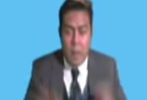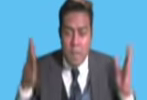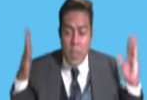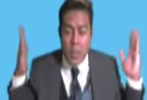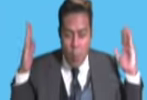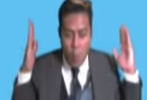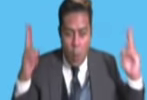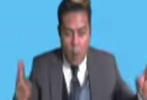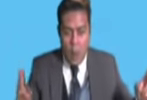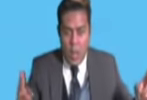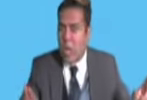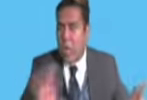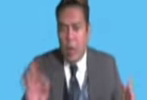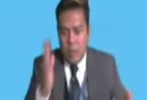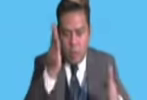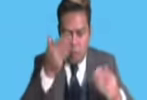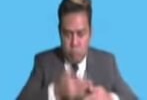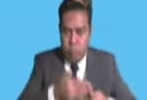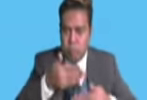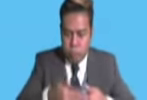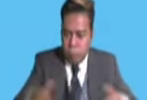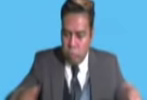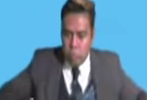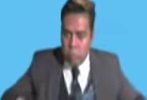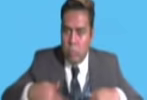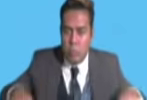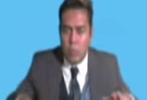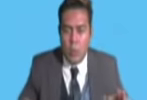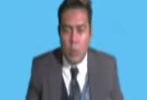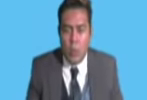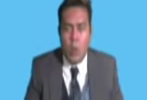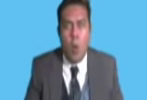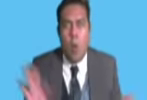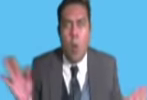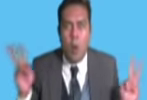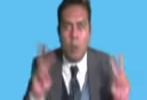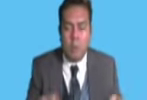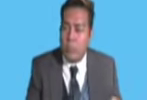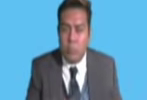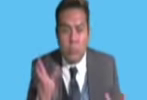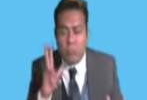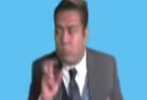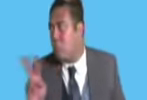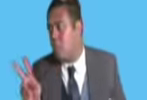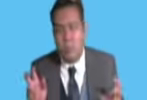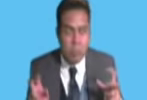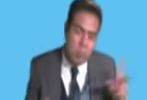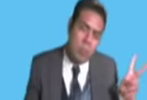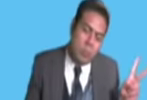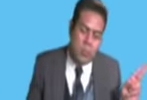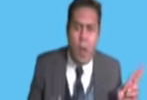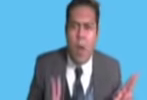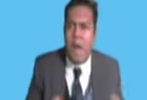hall without any partition. Imagine the distraction to students and the difficulties teachers face